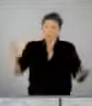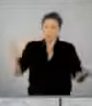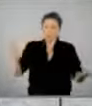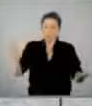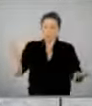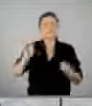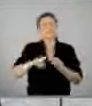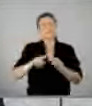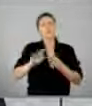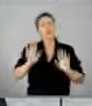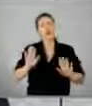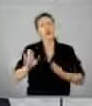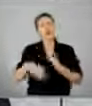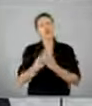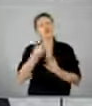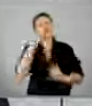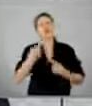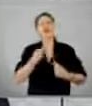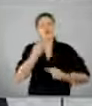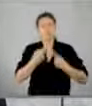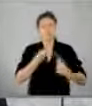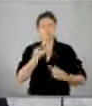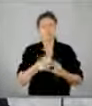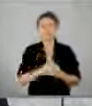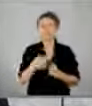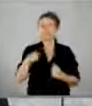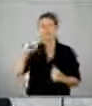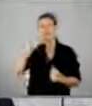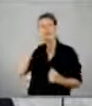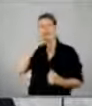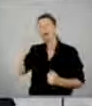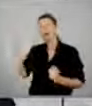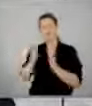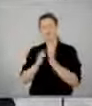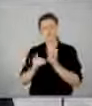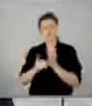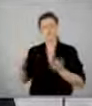that will also be a subject of our discussions. But Australia's